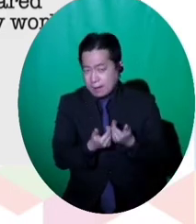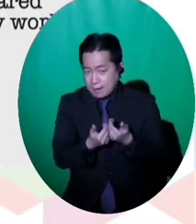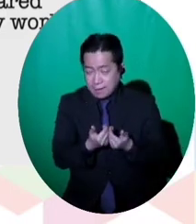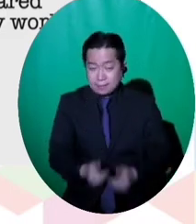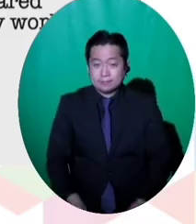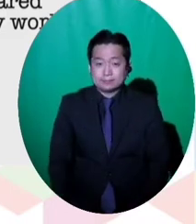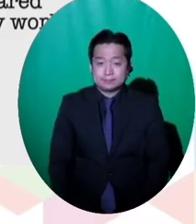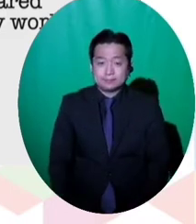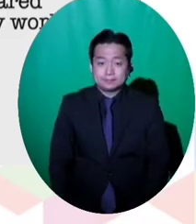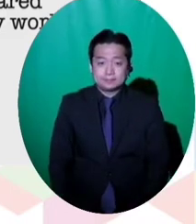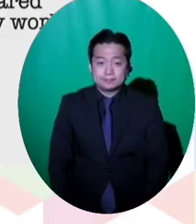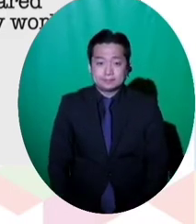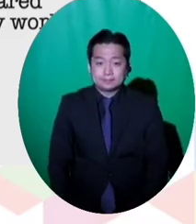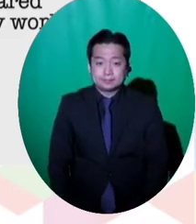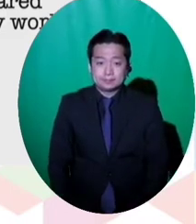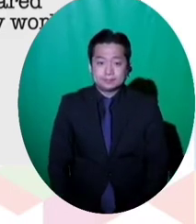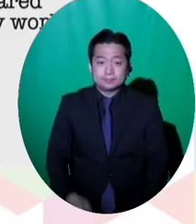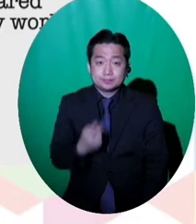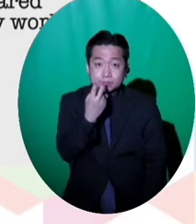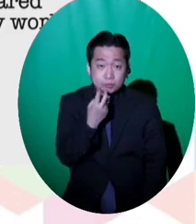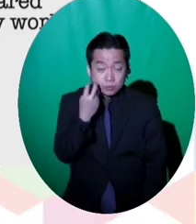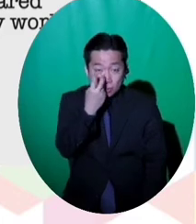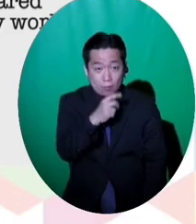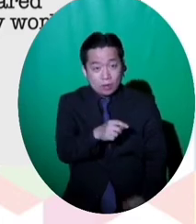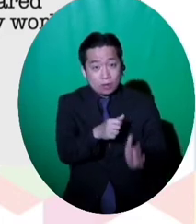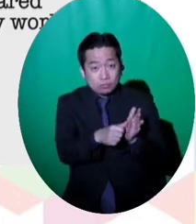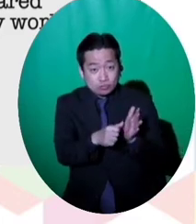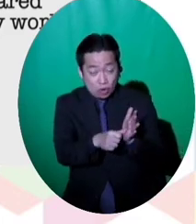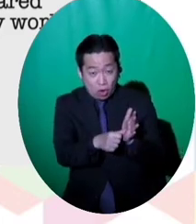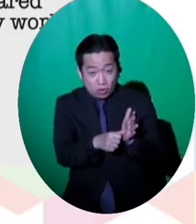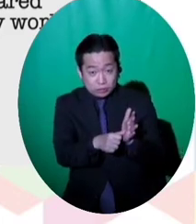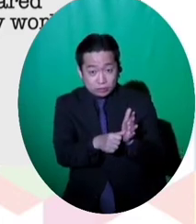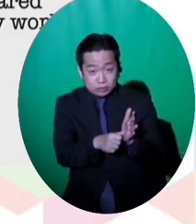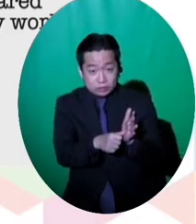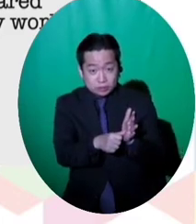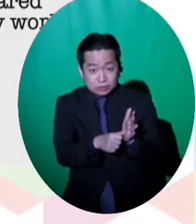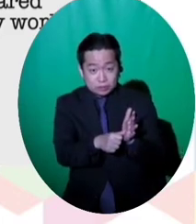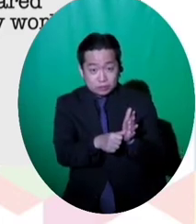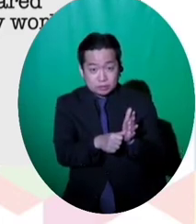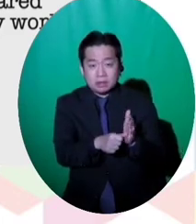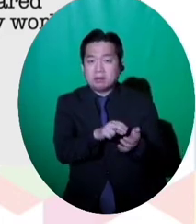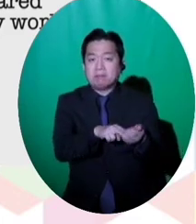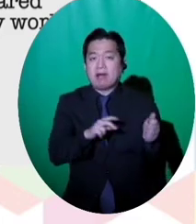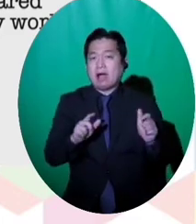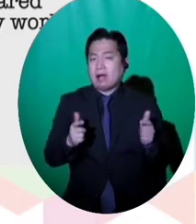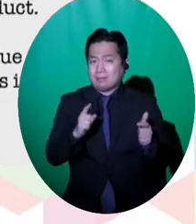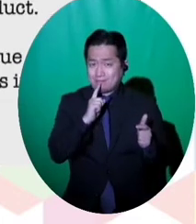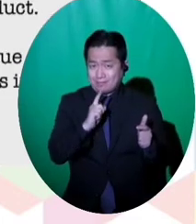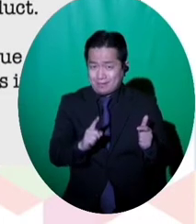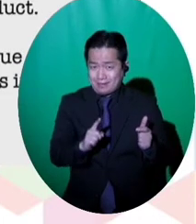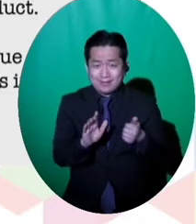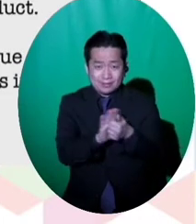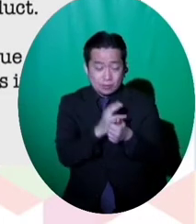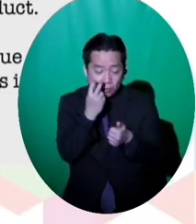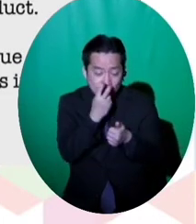shared through achievement of a better balance between family work and paid work, as well as between men and women.